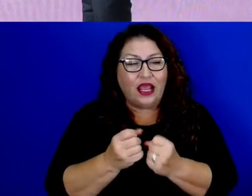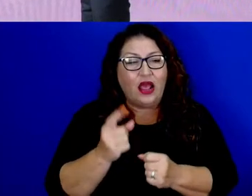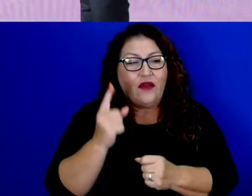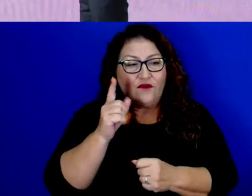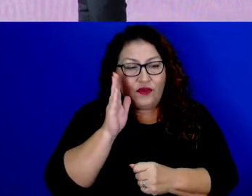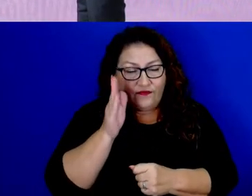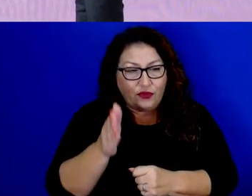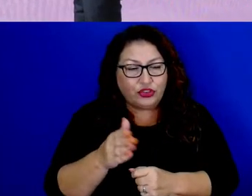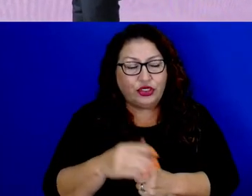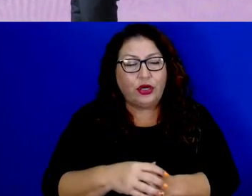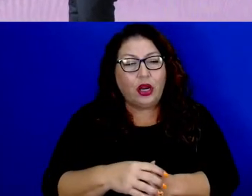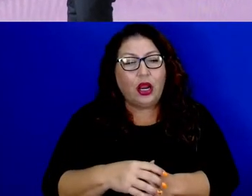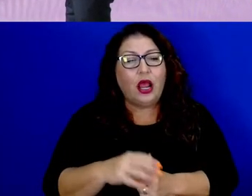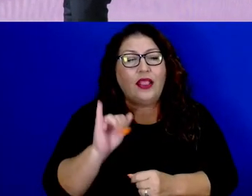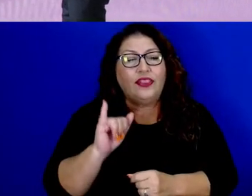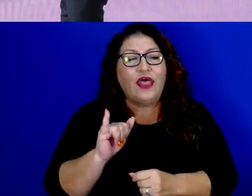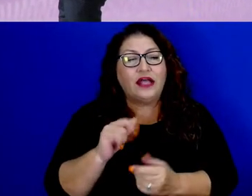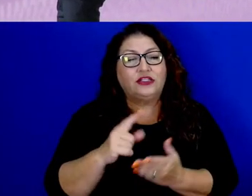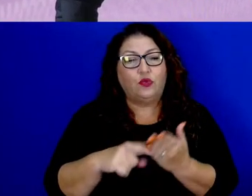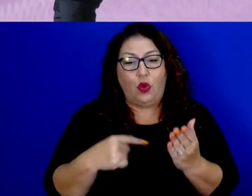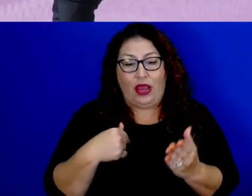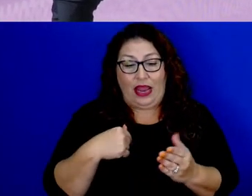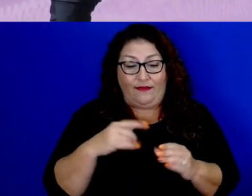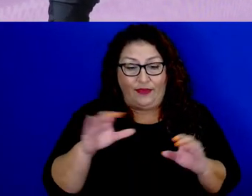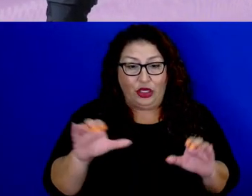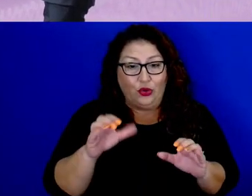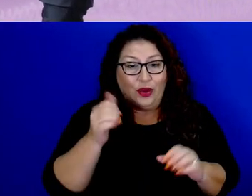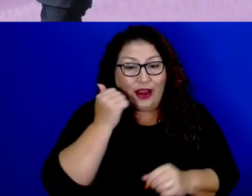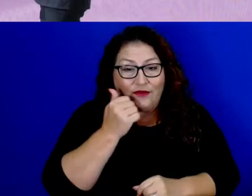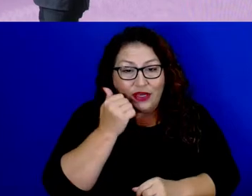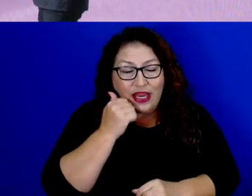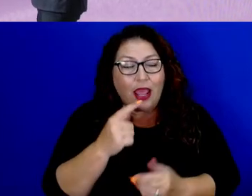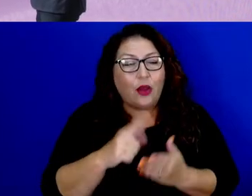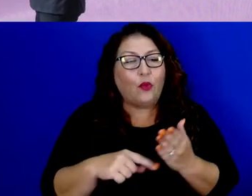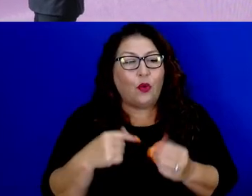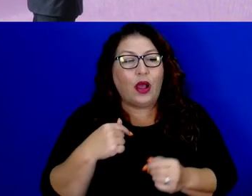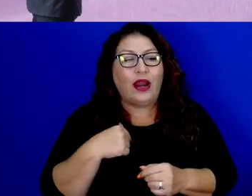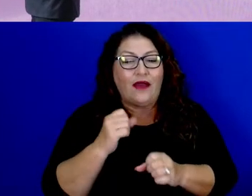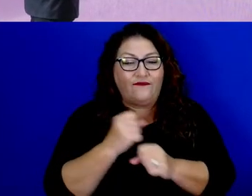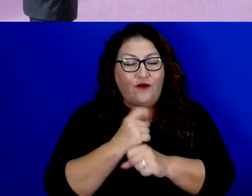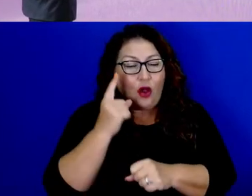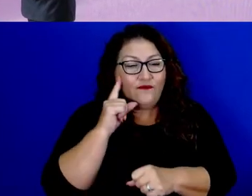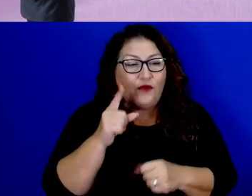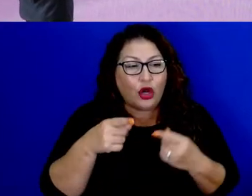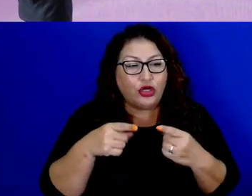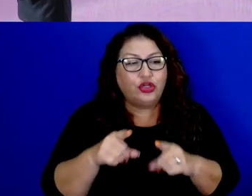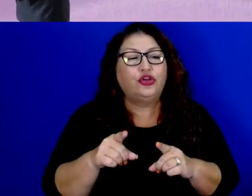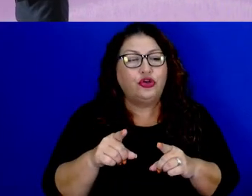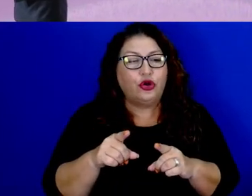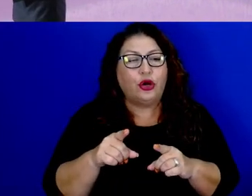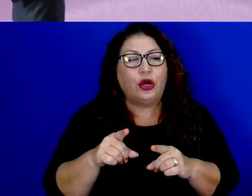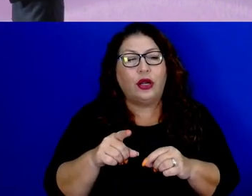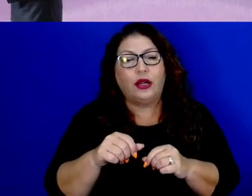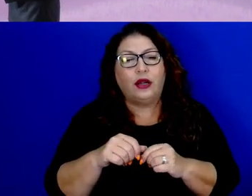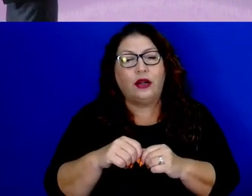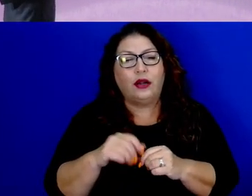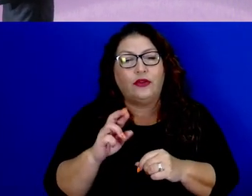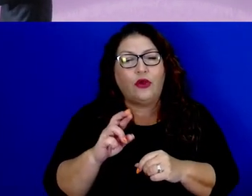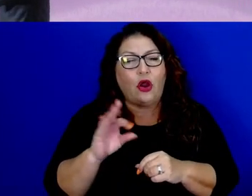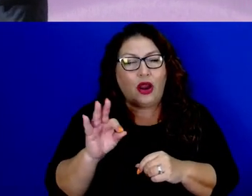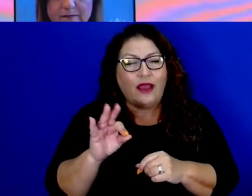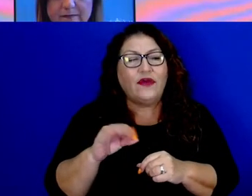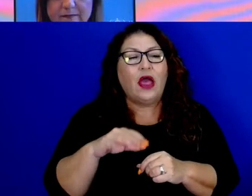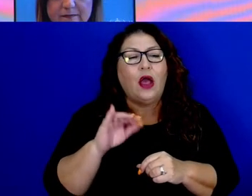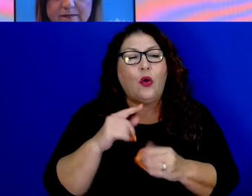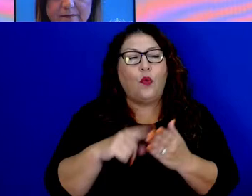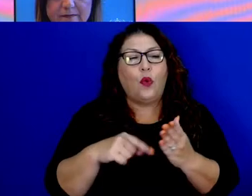actually been doing each day, what I fought for during the negotiations as a co-rapporteur of the RRF, what I envisaged to my work as coordinator in